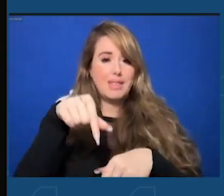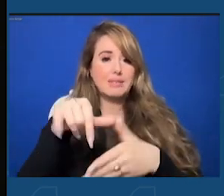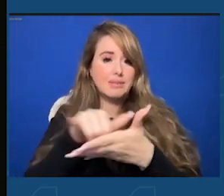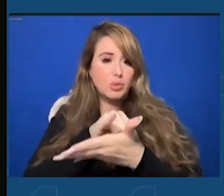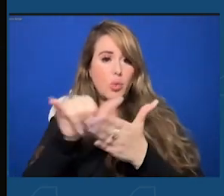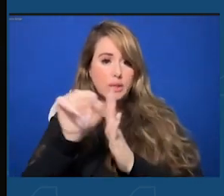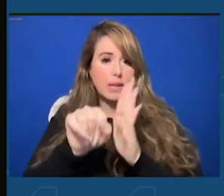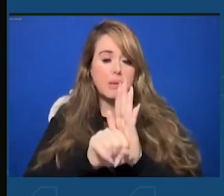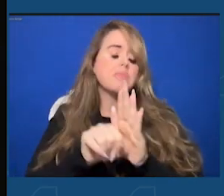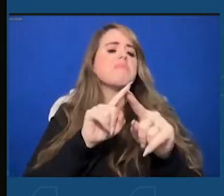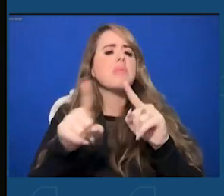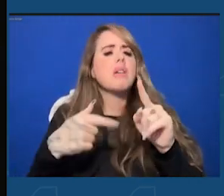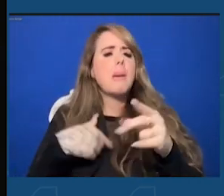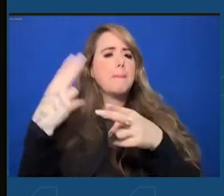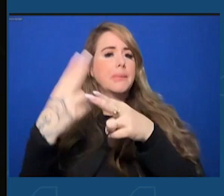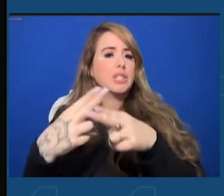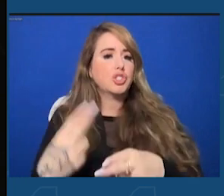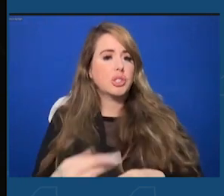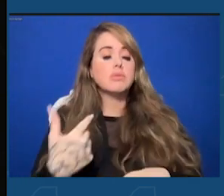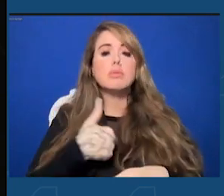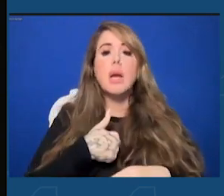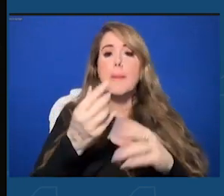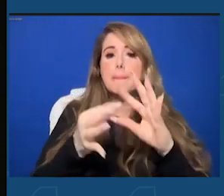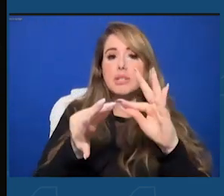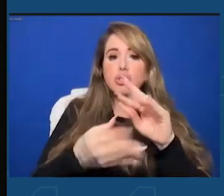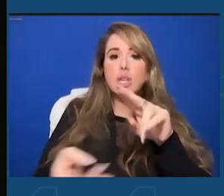mention a few of them. I mentioned the increase in the investment tax credit.